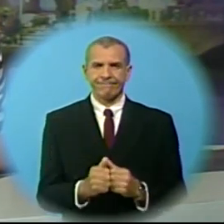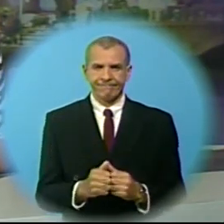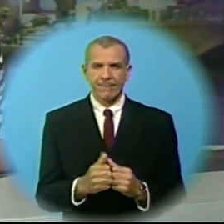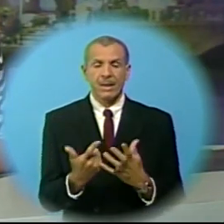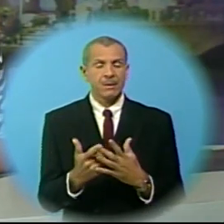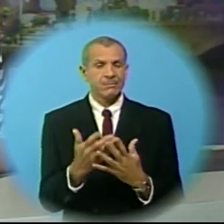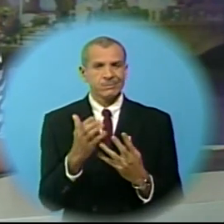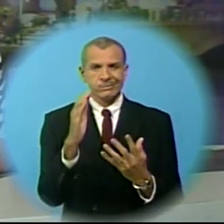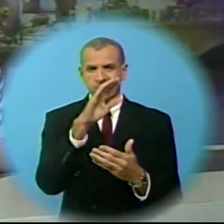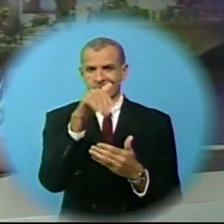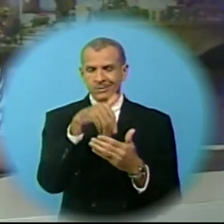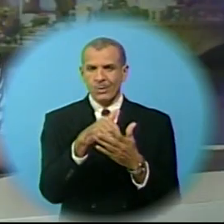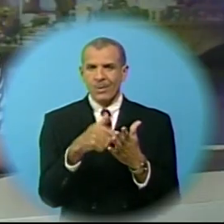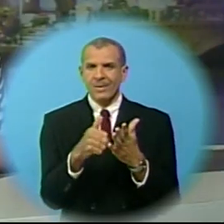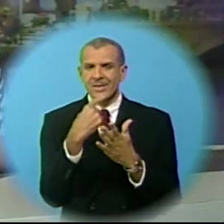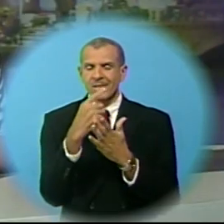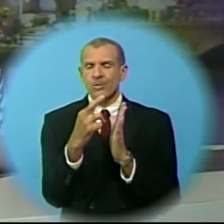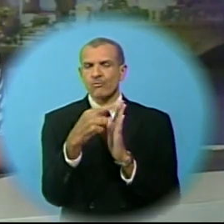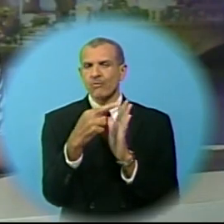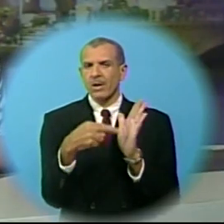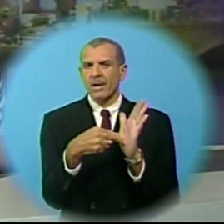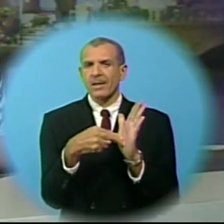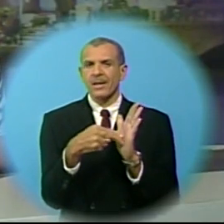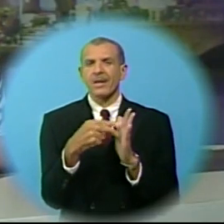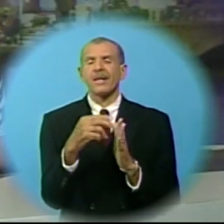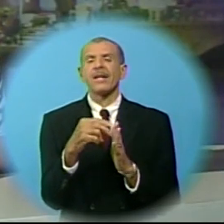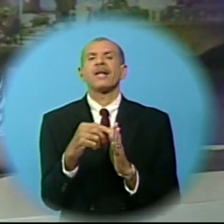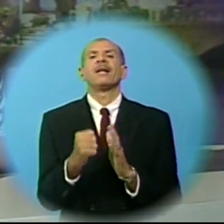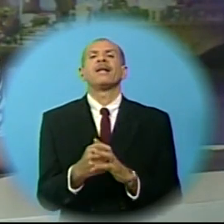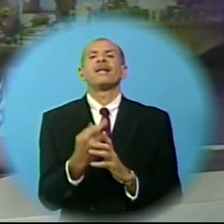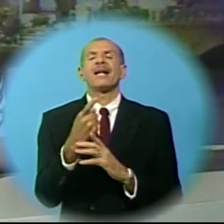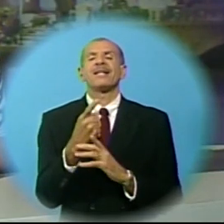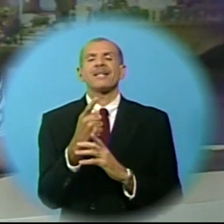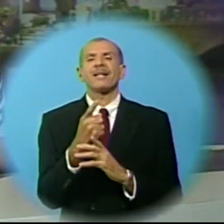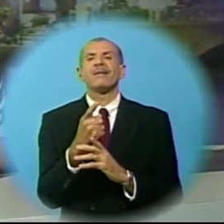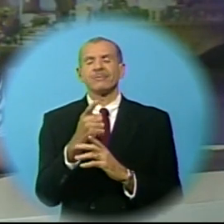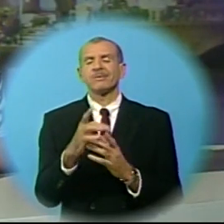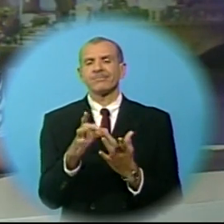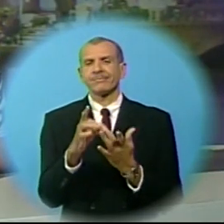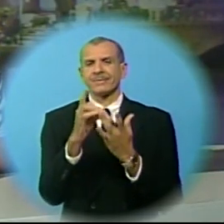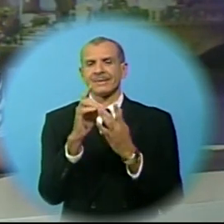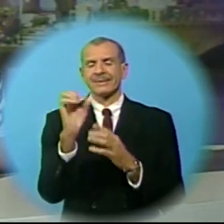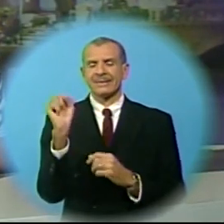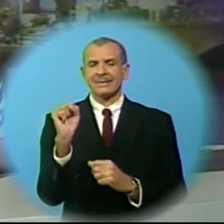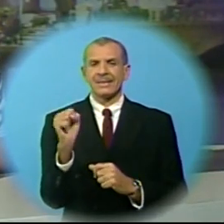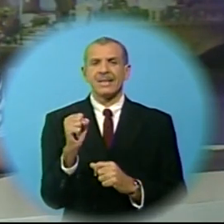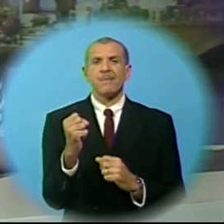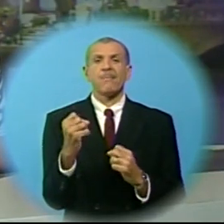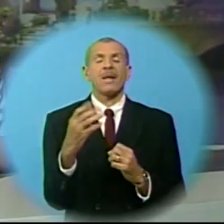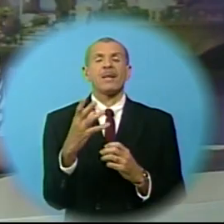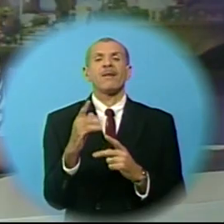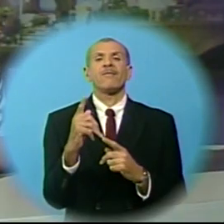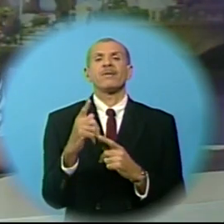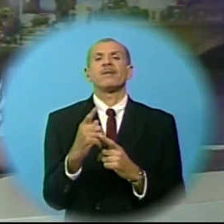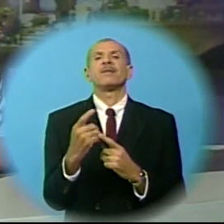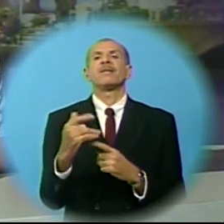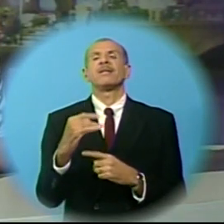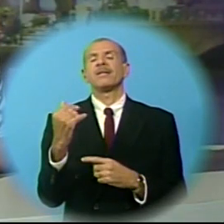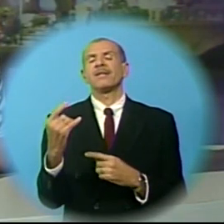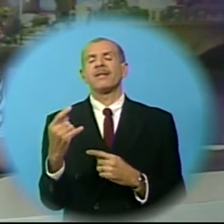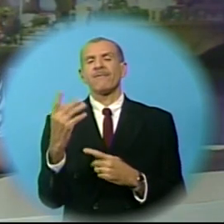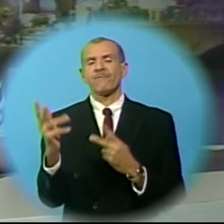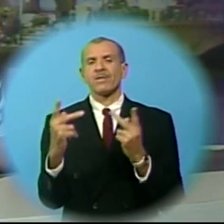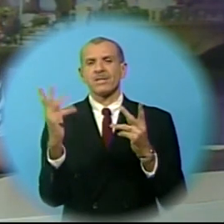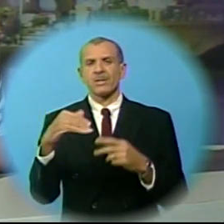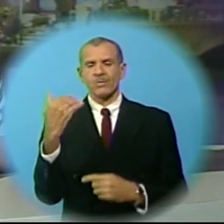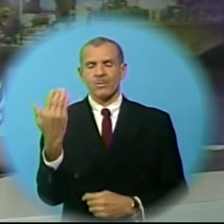of what is being billed as a record winter tourist season, many of the repeat visitors to Barbados were entertained at the official